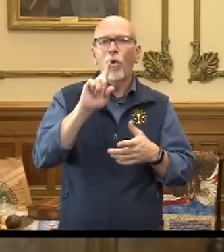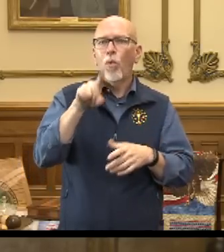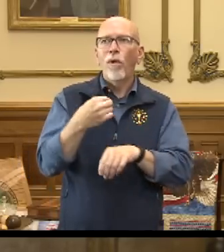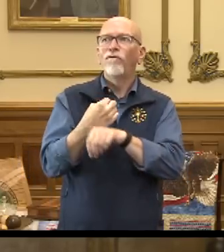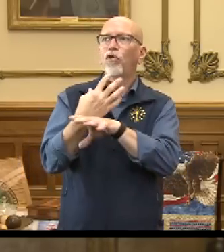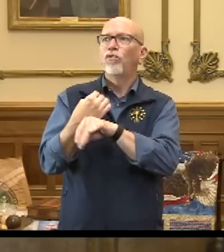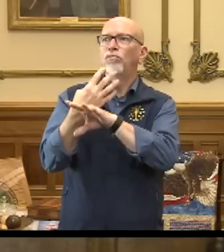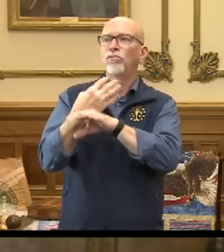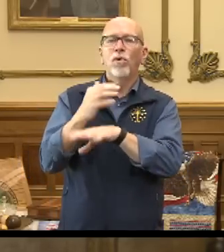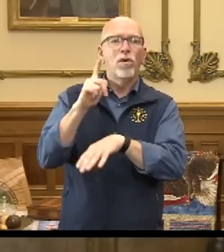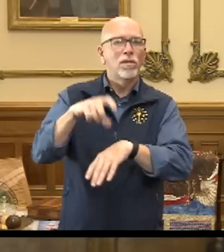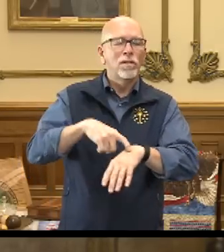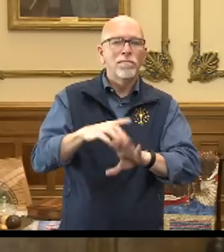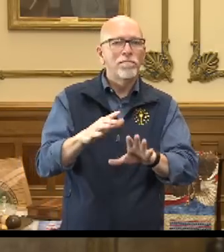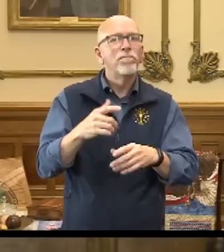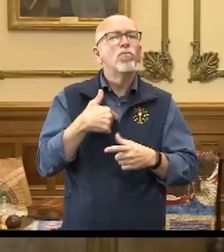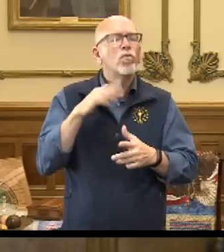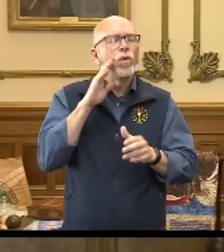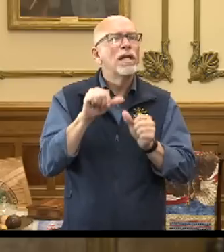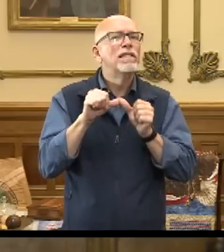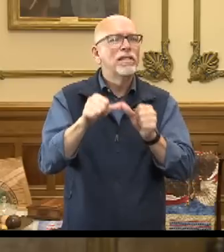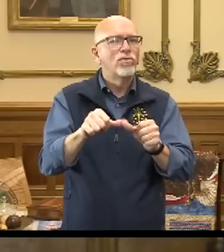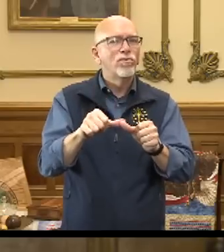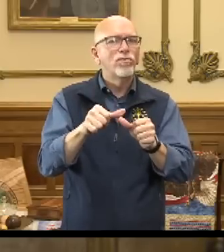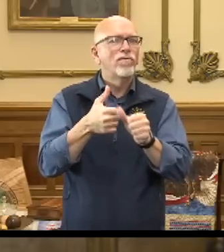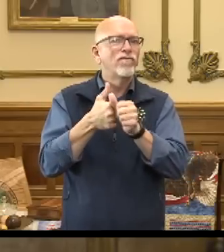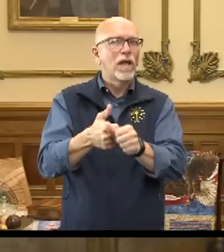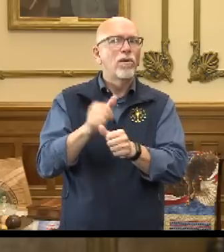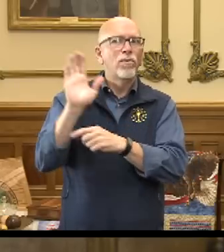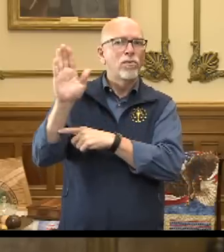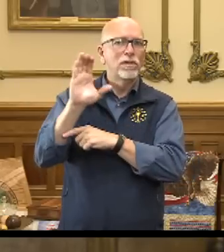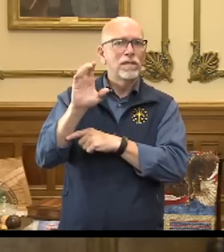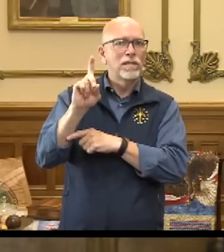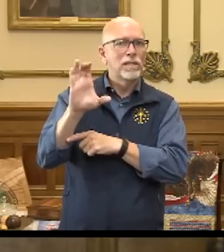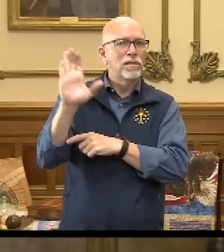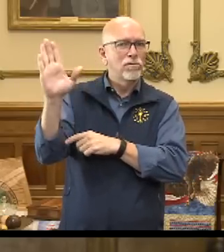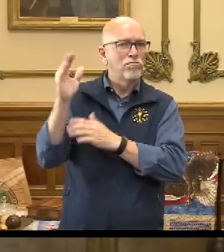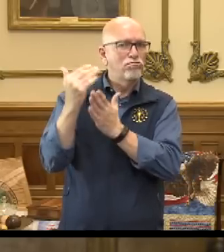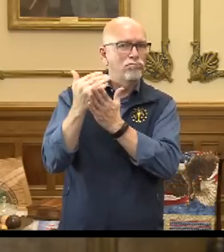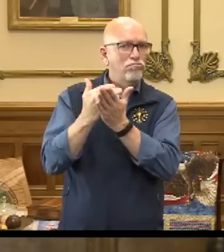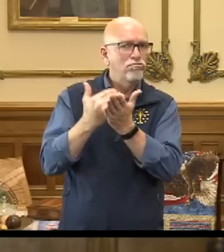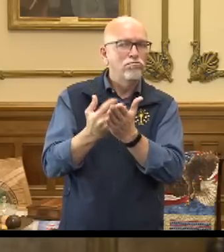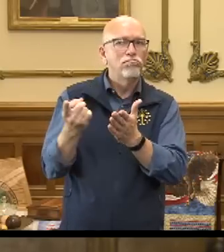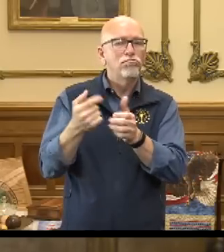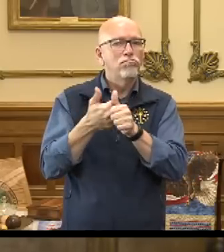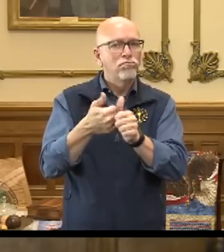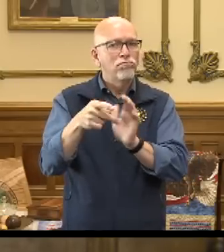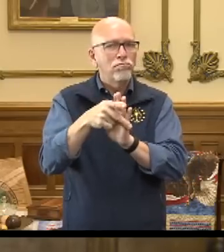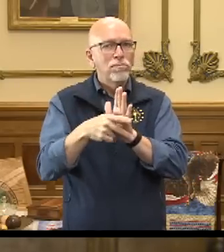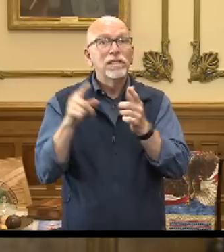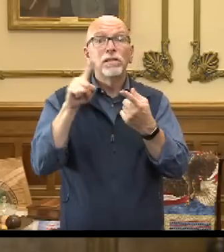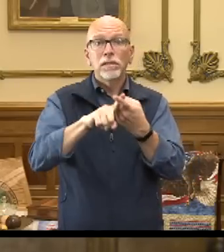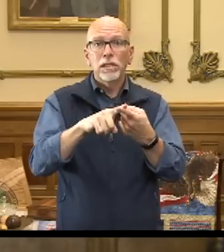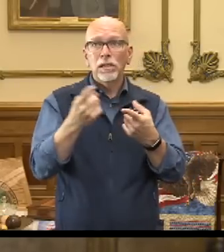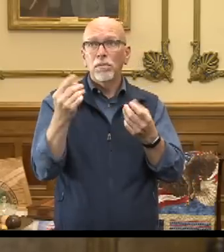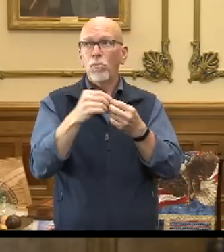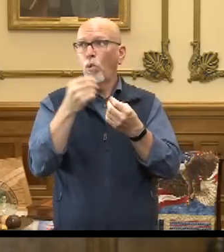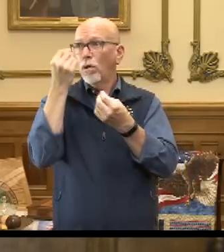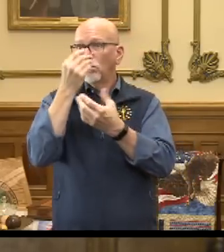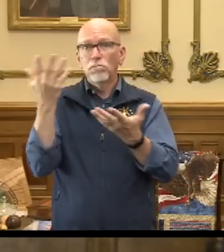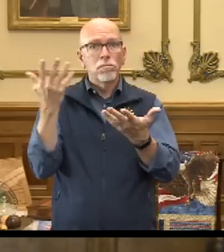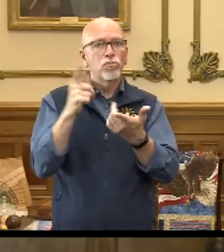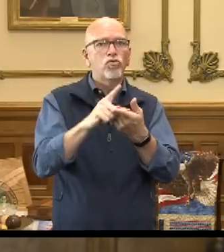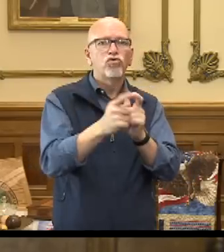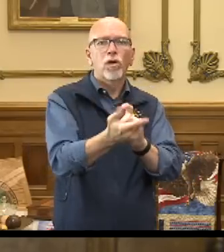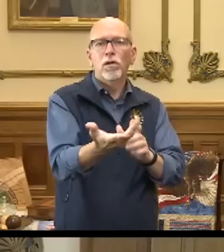virtually. So we are going to continue to follow the CDC's guidance and guidelines until further evidence-based information comes out to